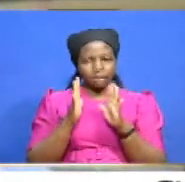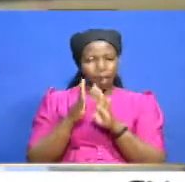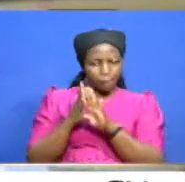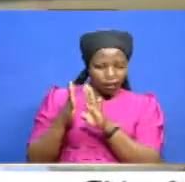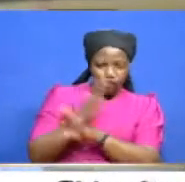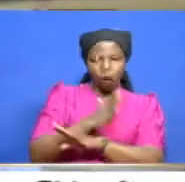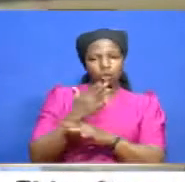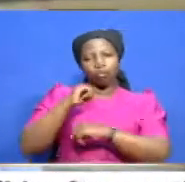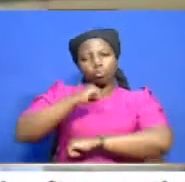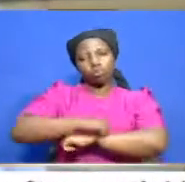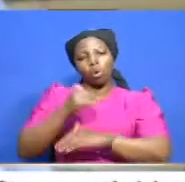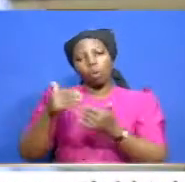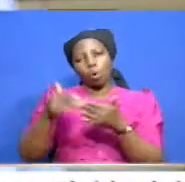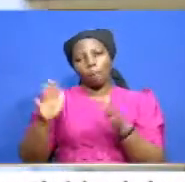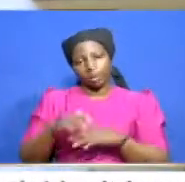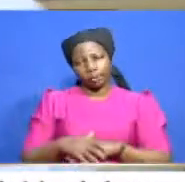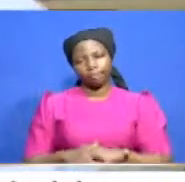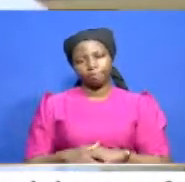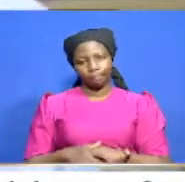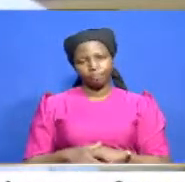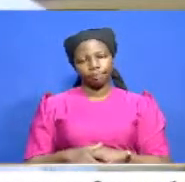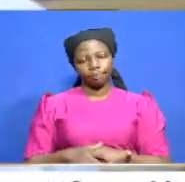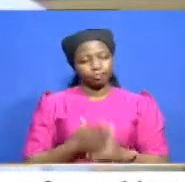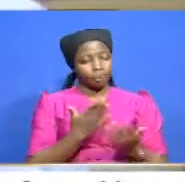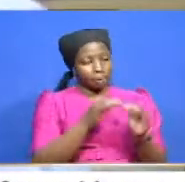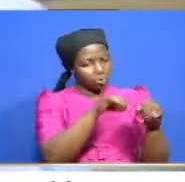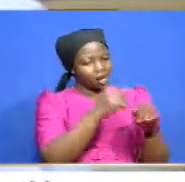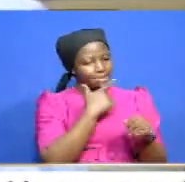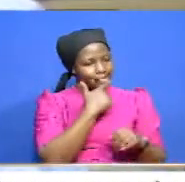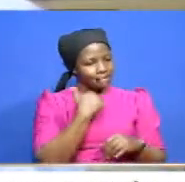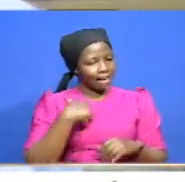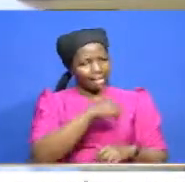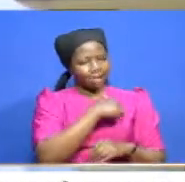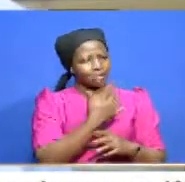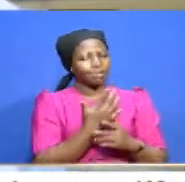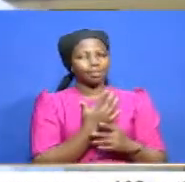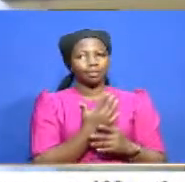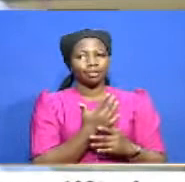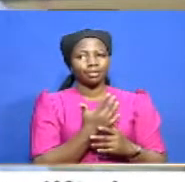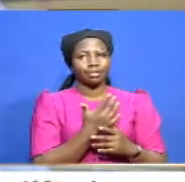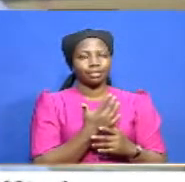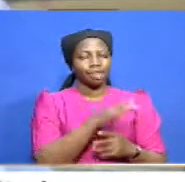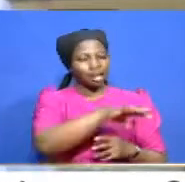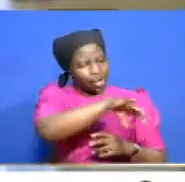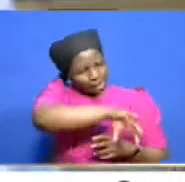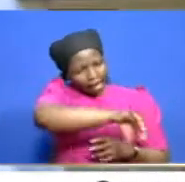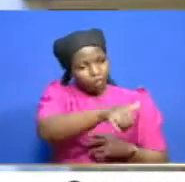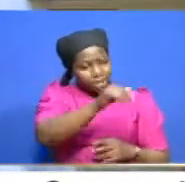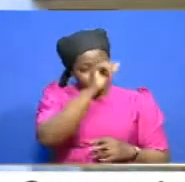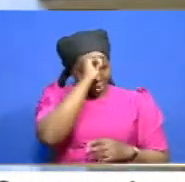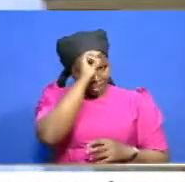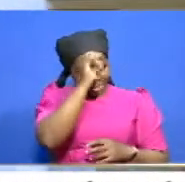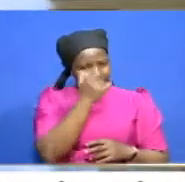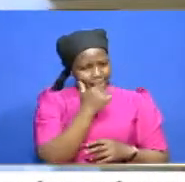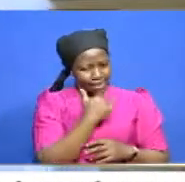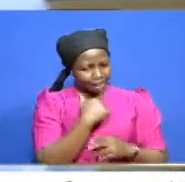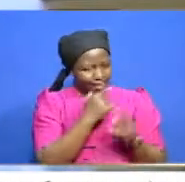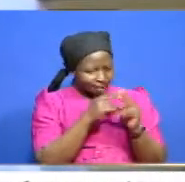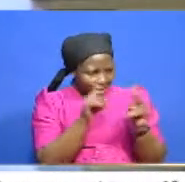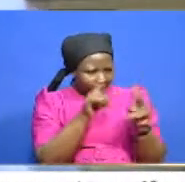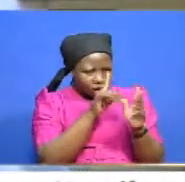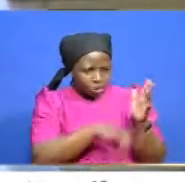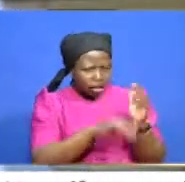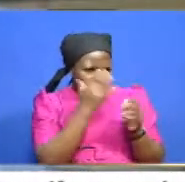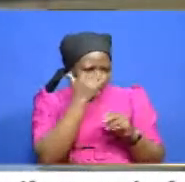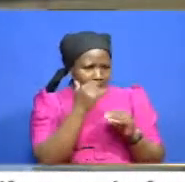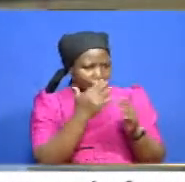schools are reopened. Maybe you could tell us what exactly the county government had initiated, because initially